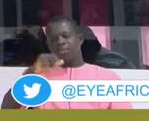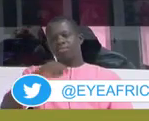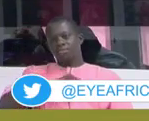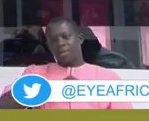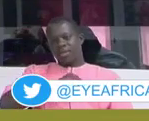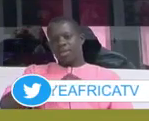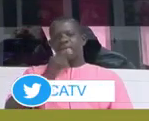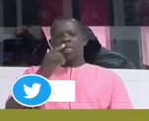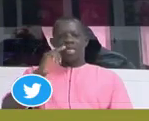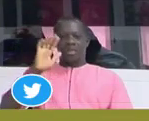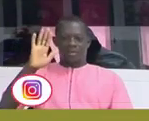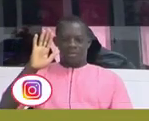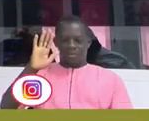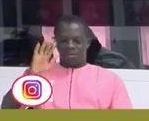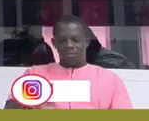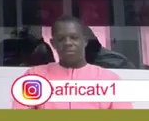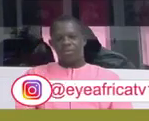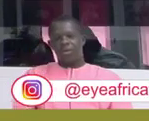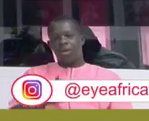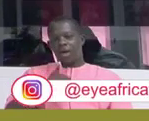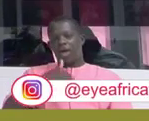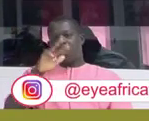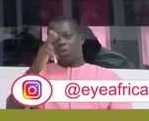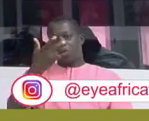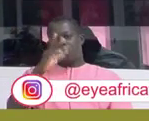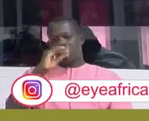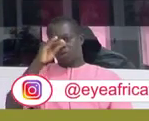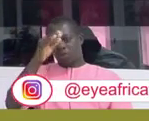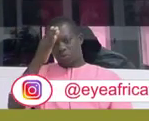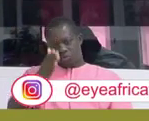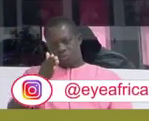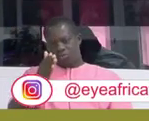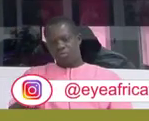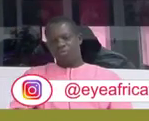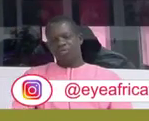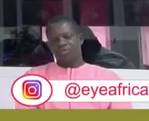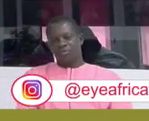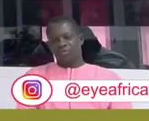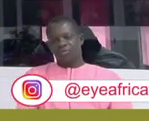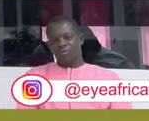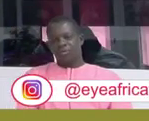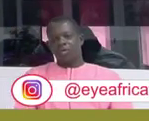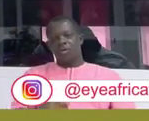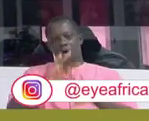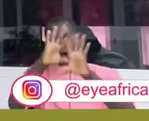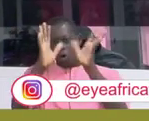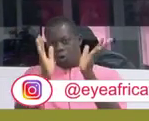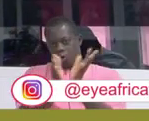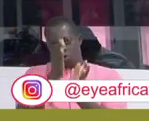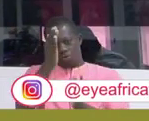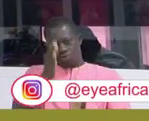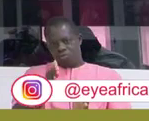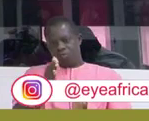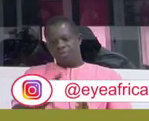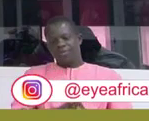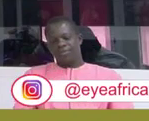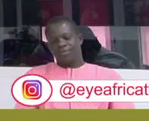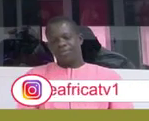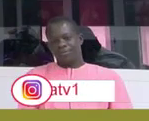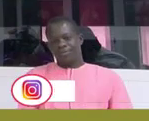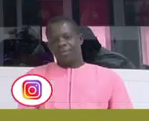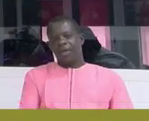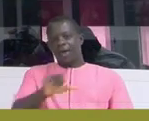Iet do swear that I'll speak the truth, the